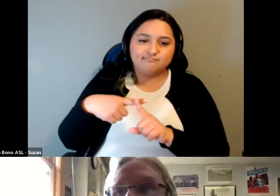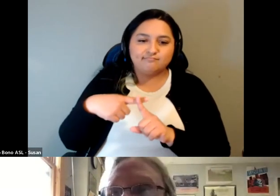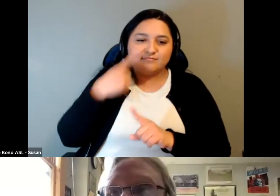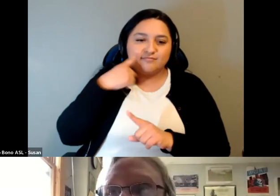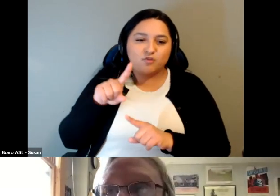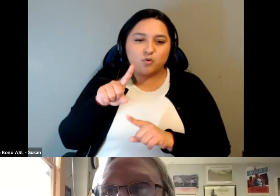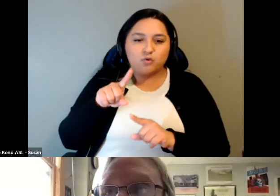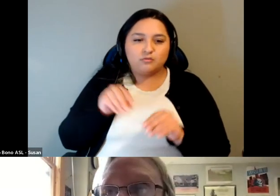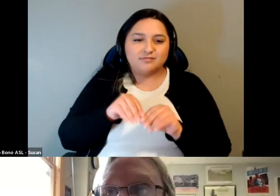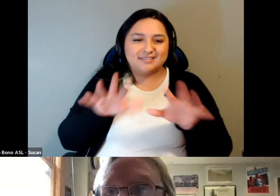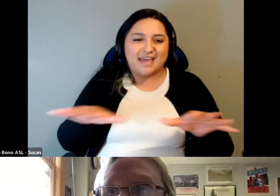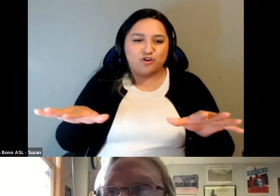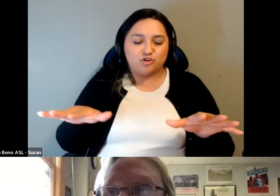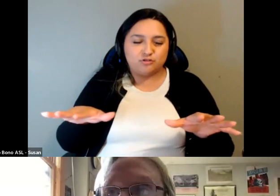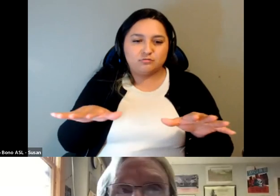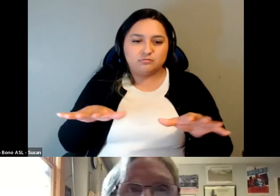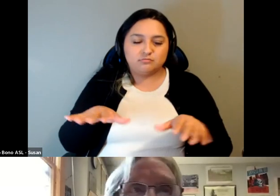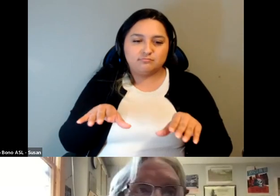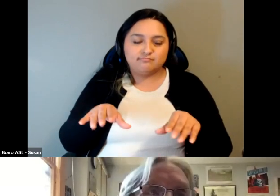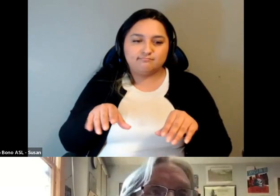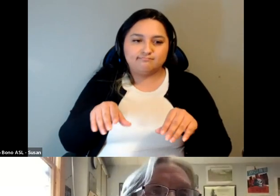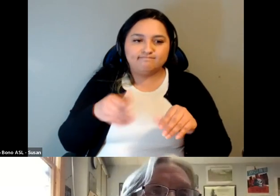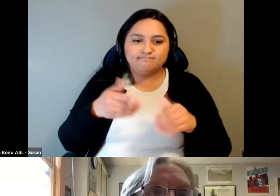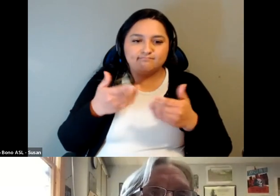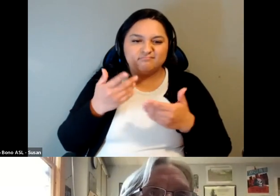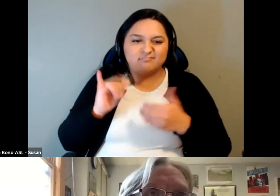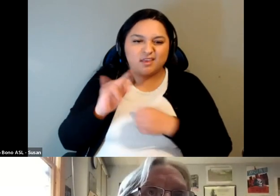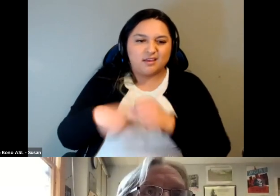But it's not a solution to NIMBYism, it's a workaround. Mm.